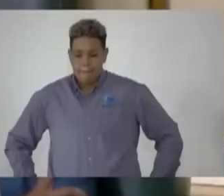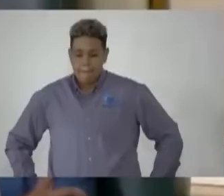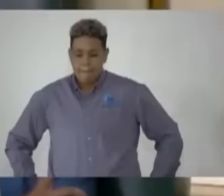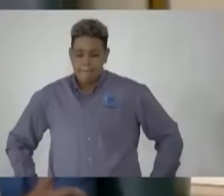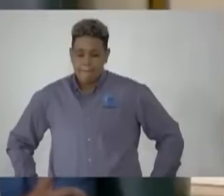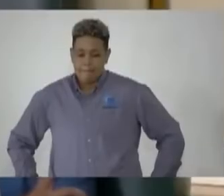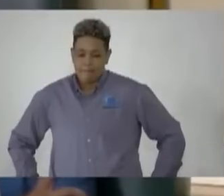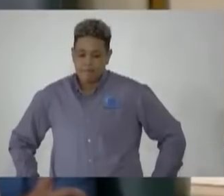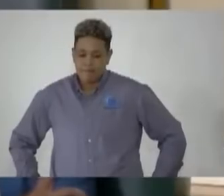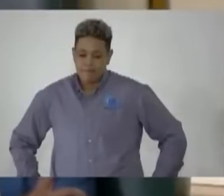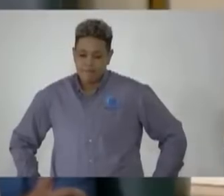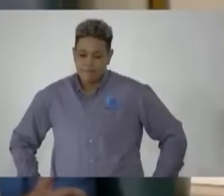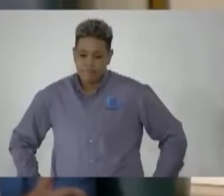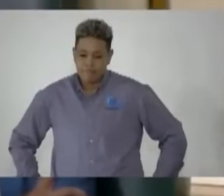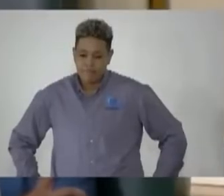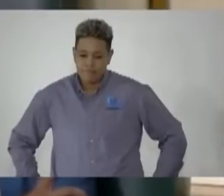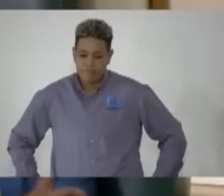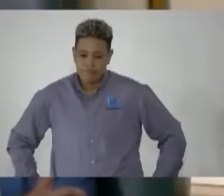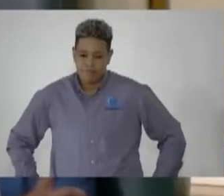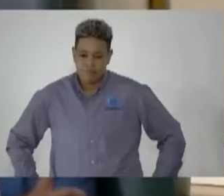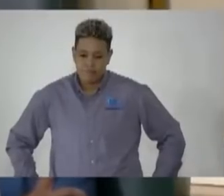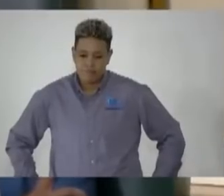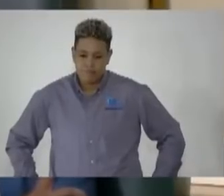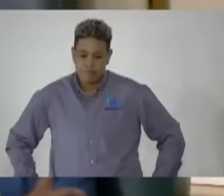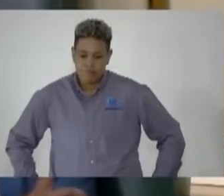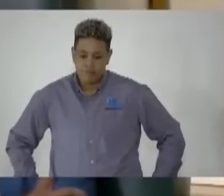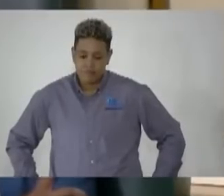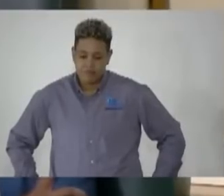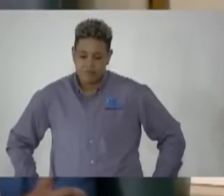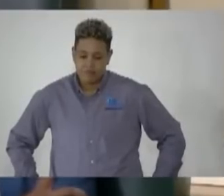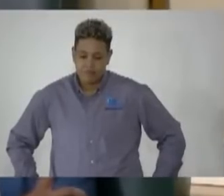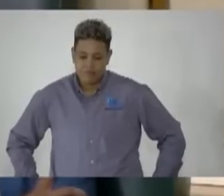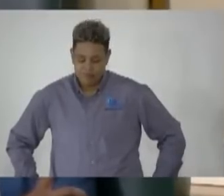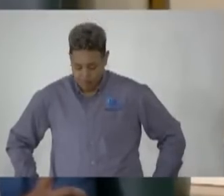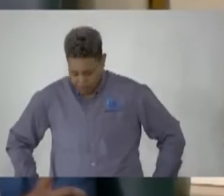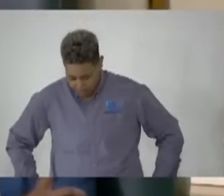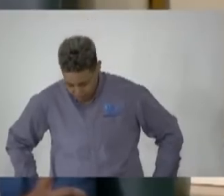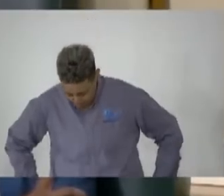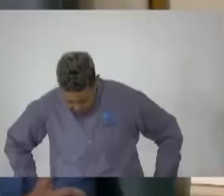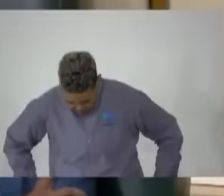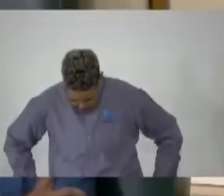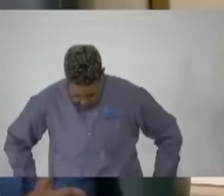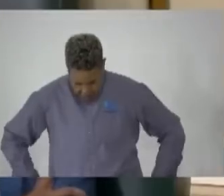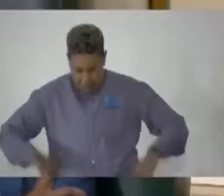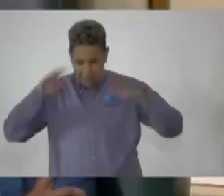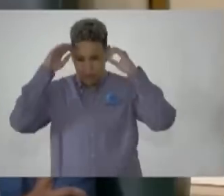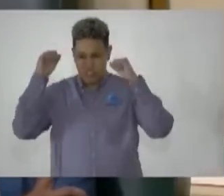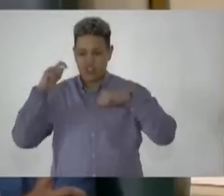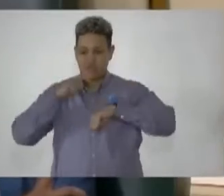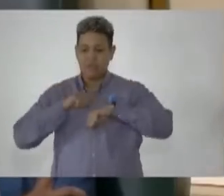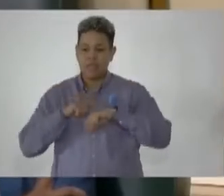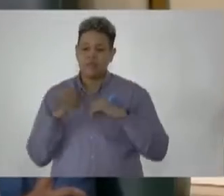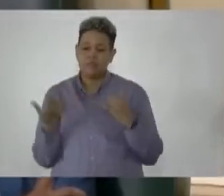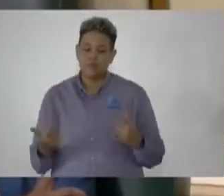Mr. President, in terms of the practical matter of the timing today,